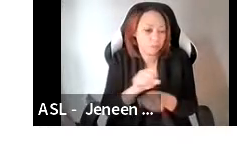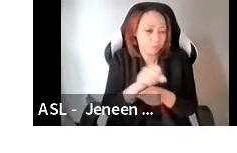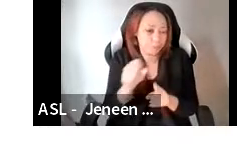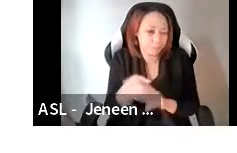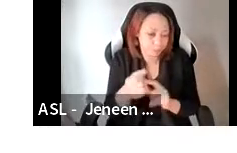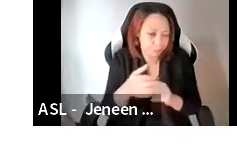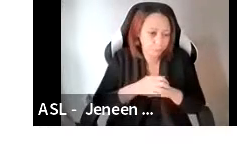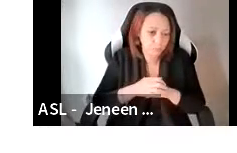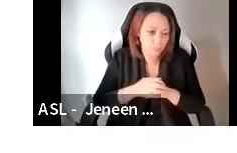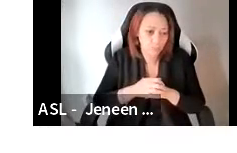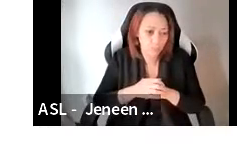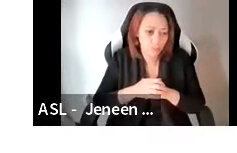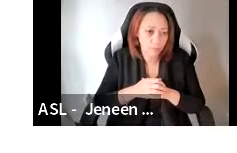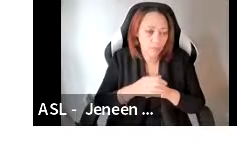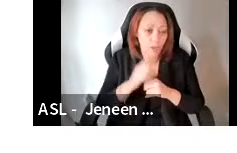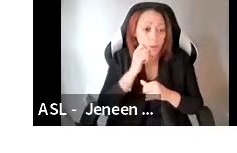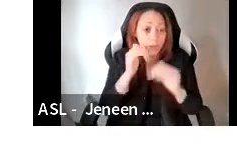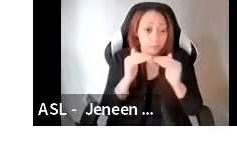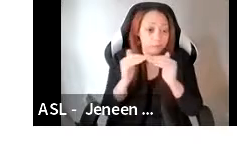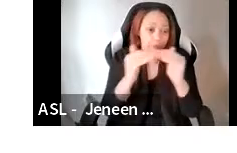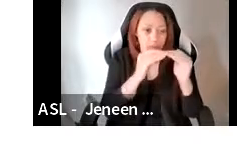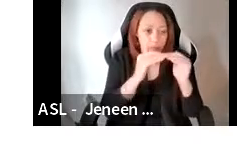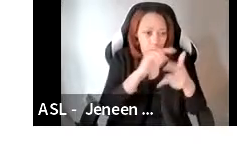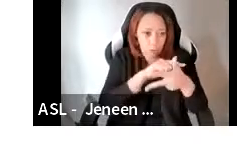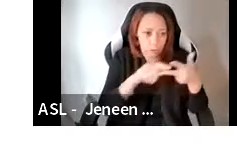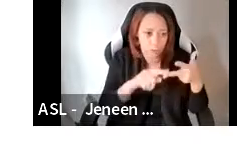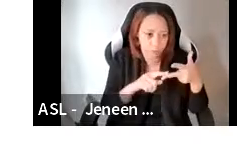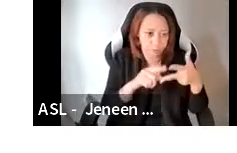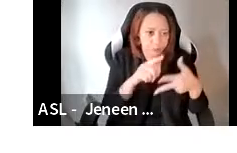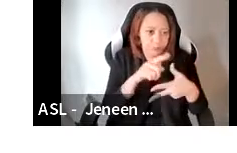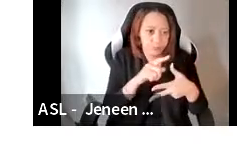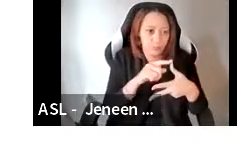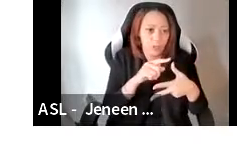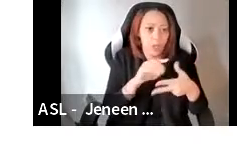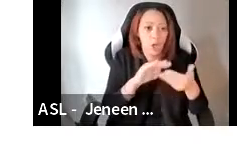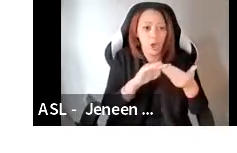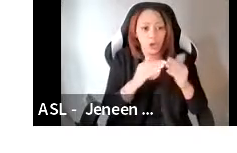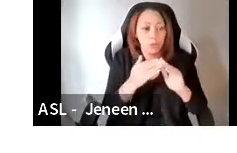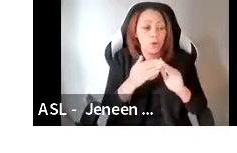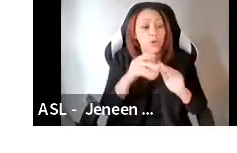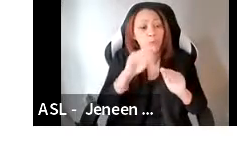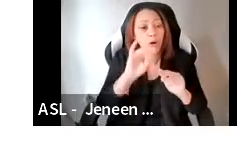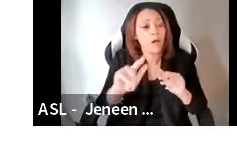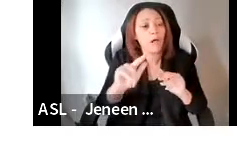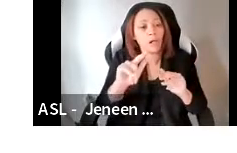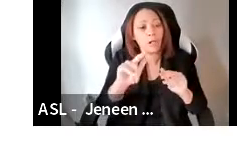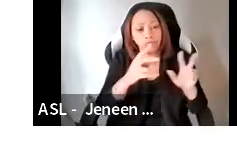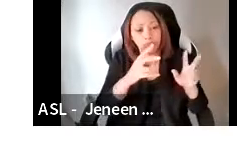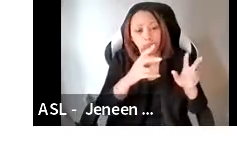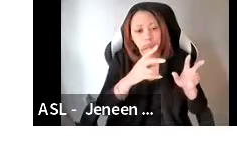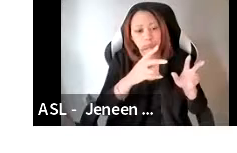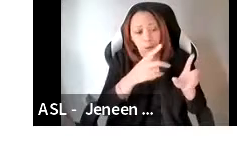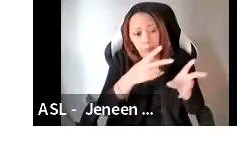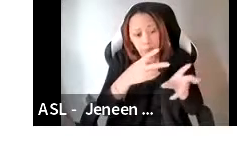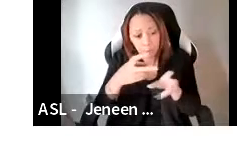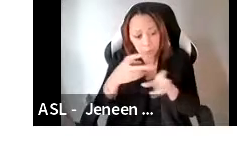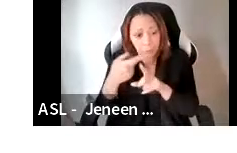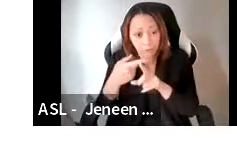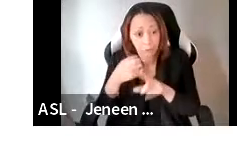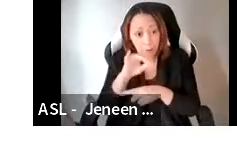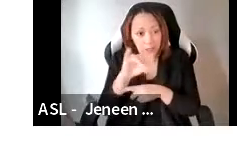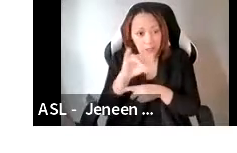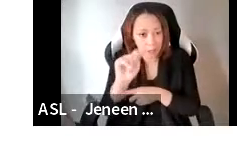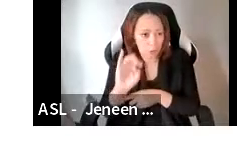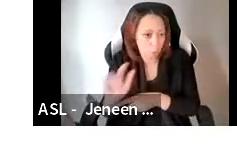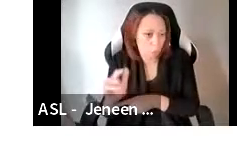equity reports are going to have three main components. The first is a community profile of data pulled from the data tool that we just